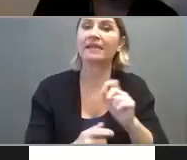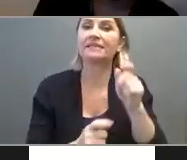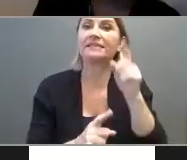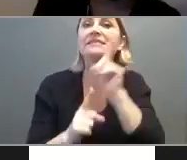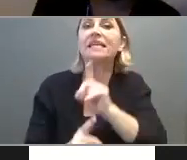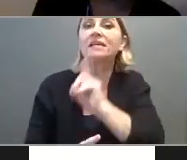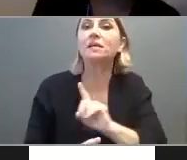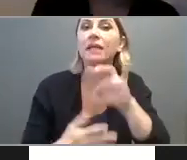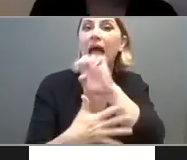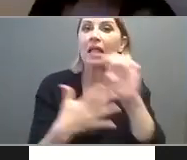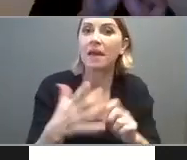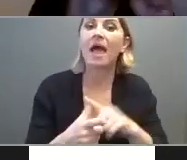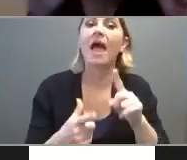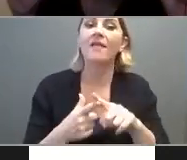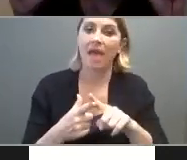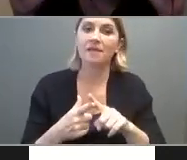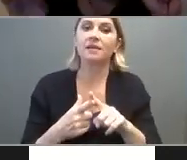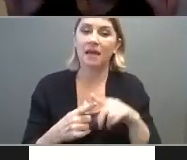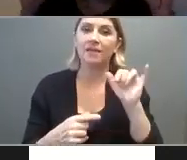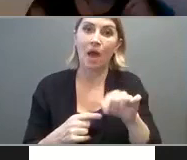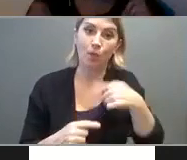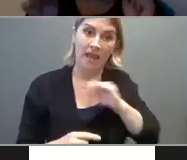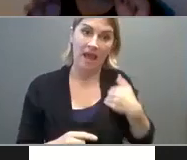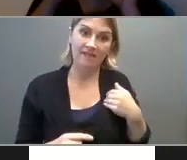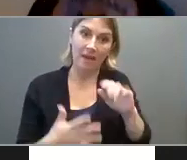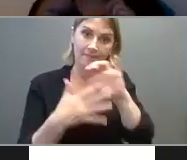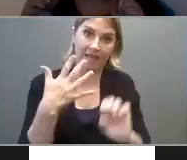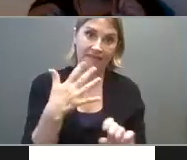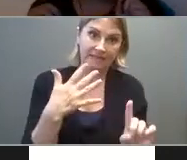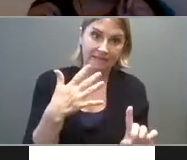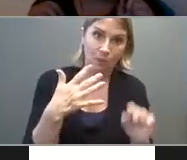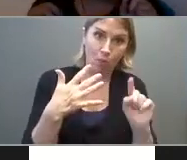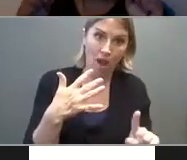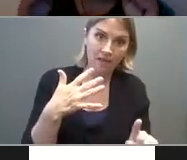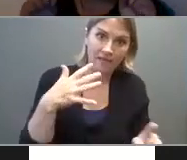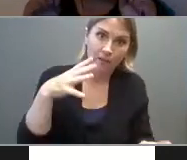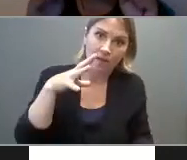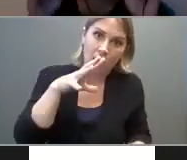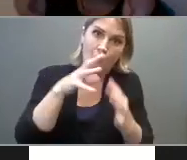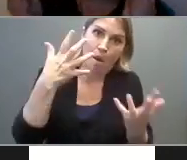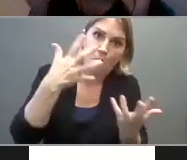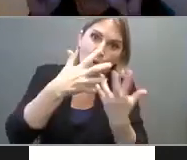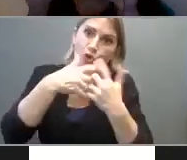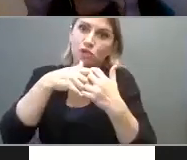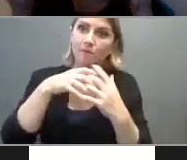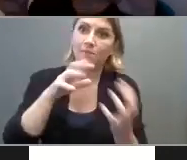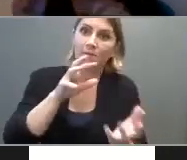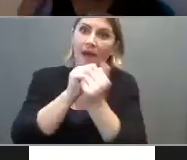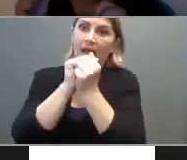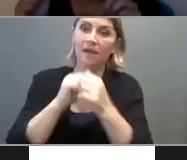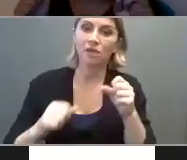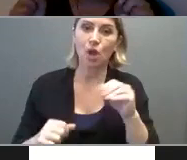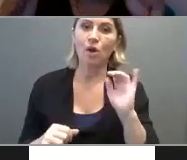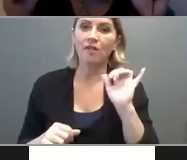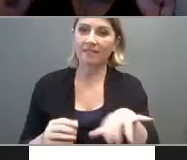right? And then essentially, once we have single elements, we just need to merge them back up together, which requires d of